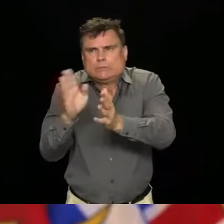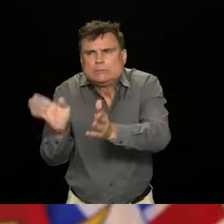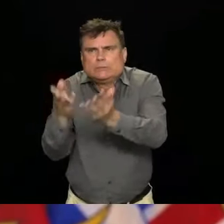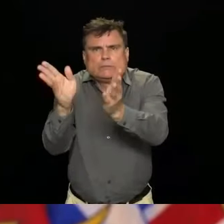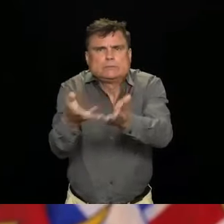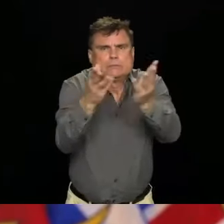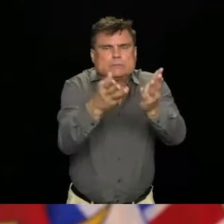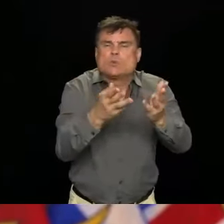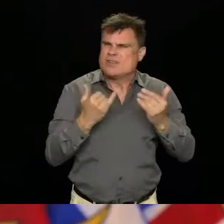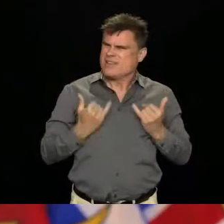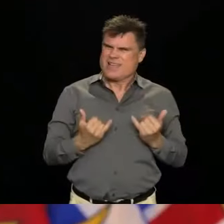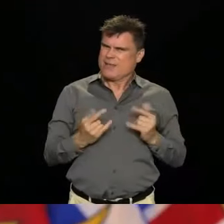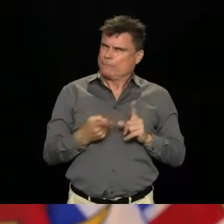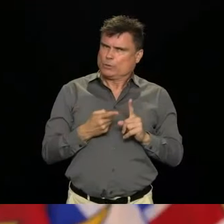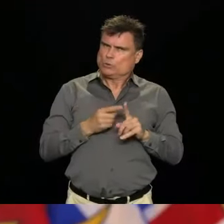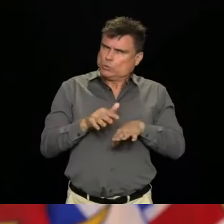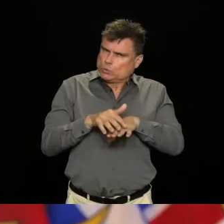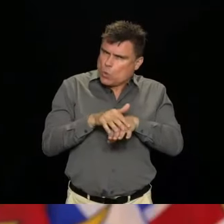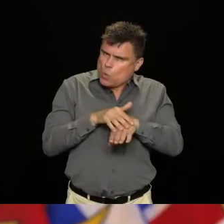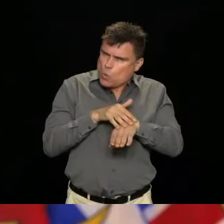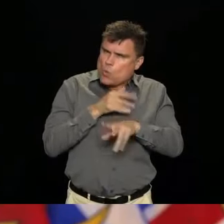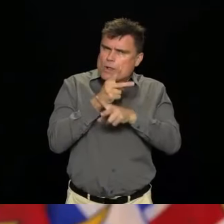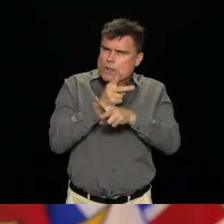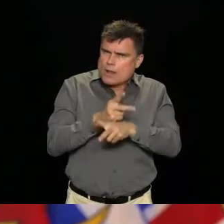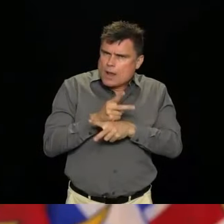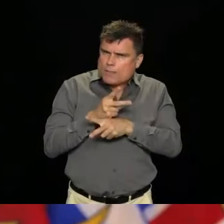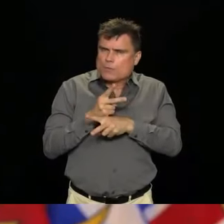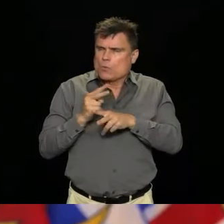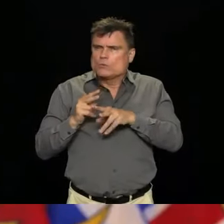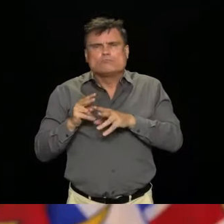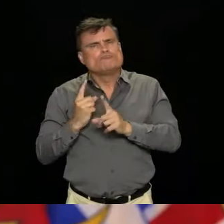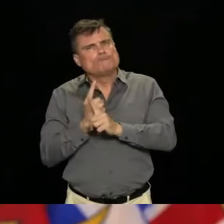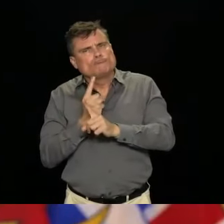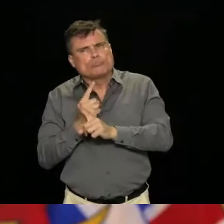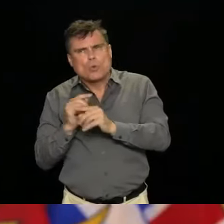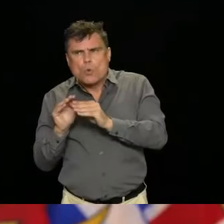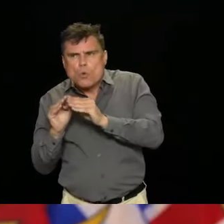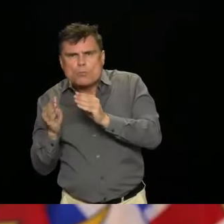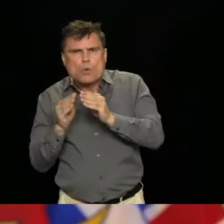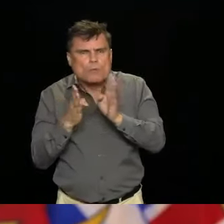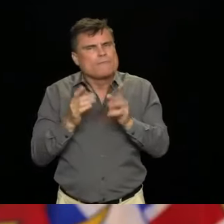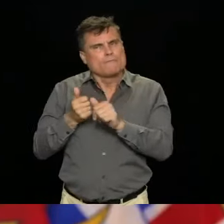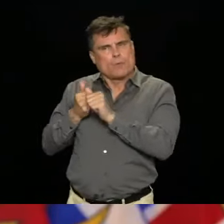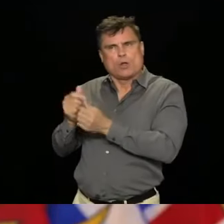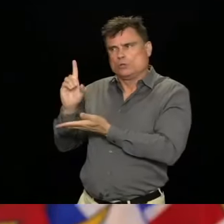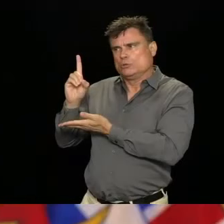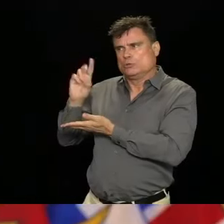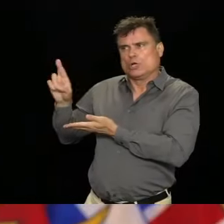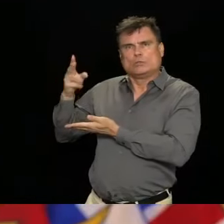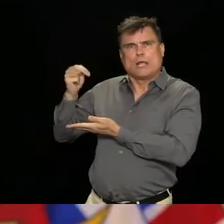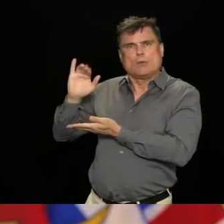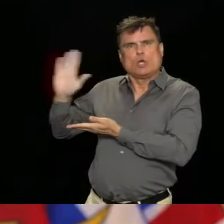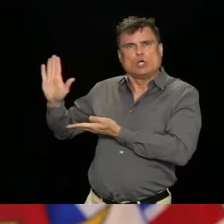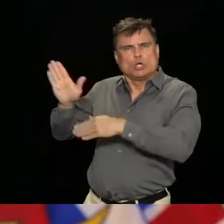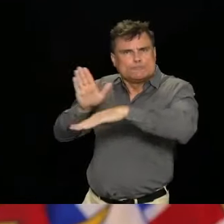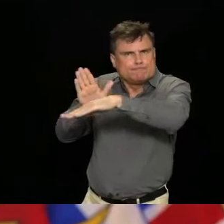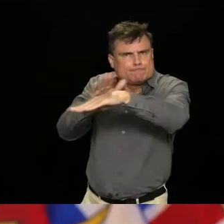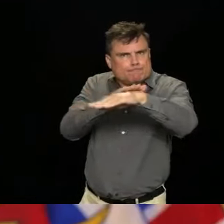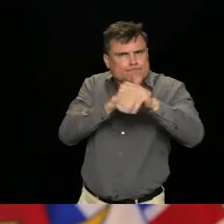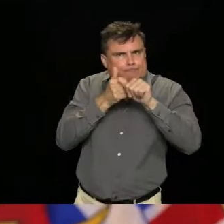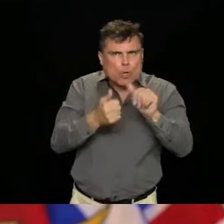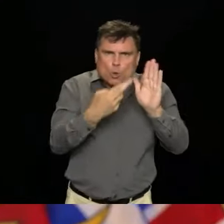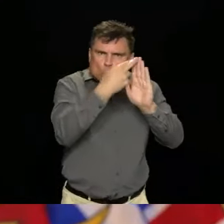Dr. Bonnie Henry, I think certainly has been working for us here in British Columbia, and we're going to continue